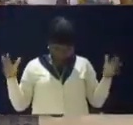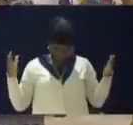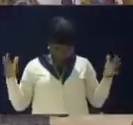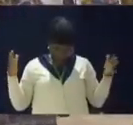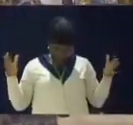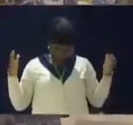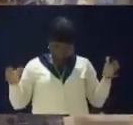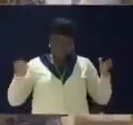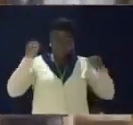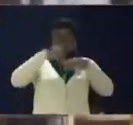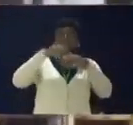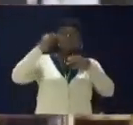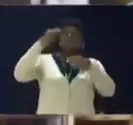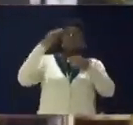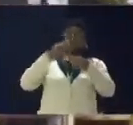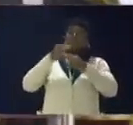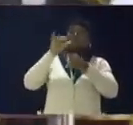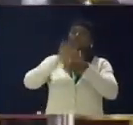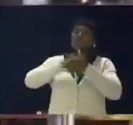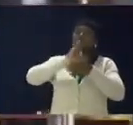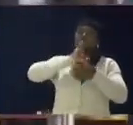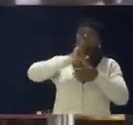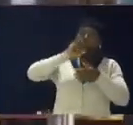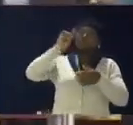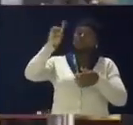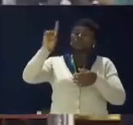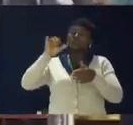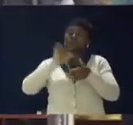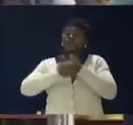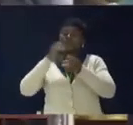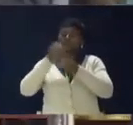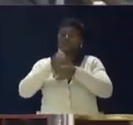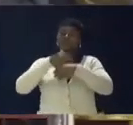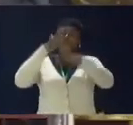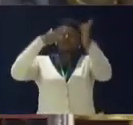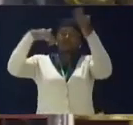In the name of the one who made heaven and earth,